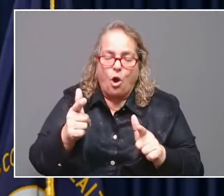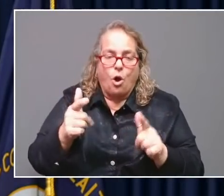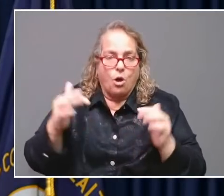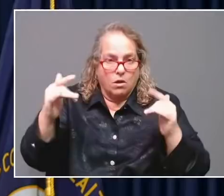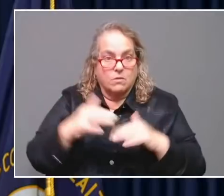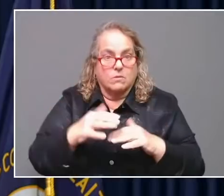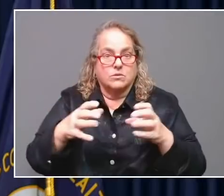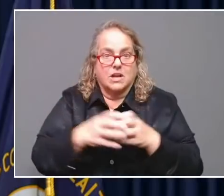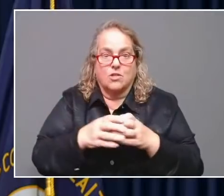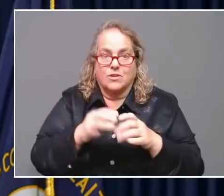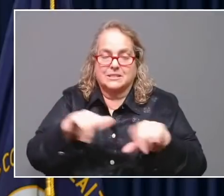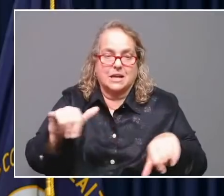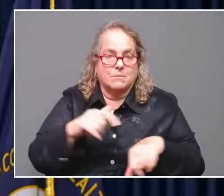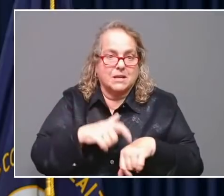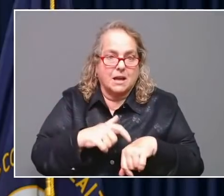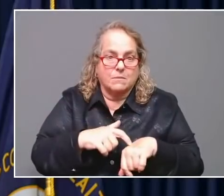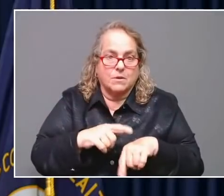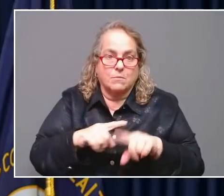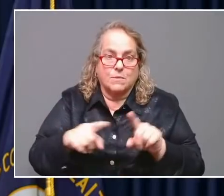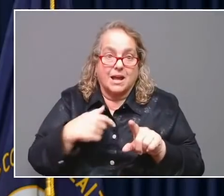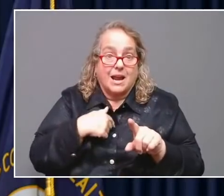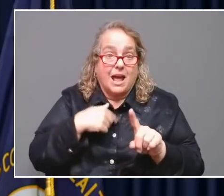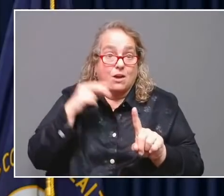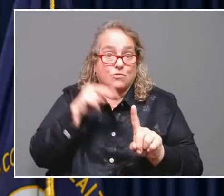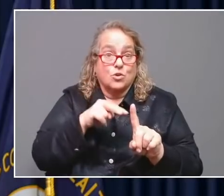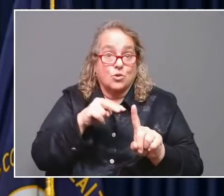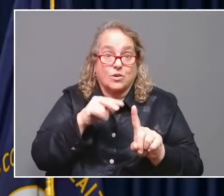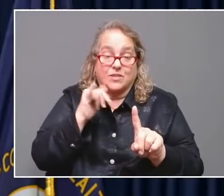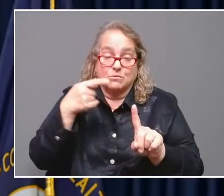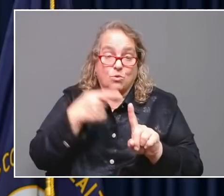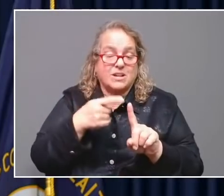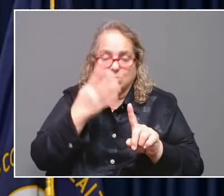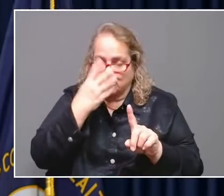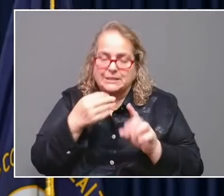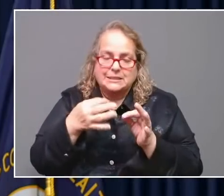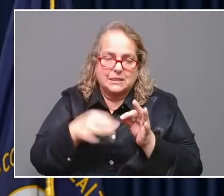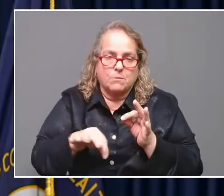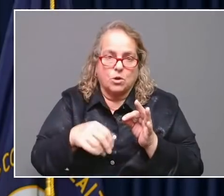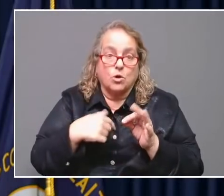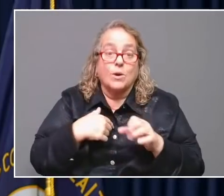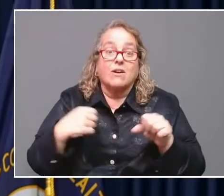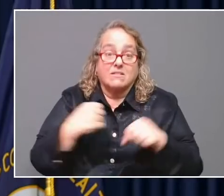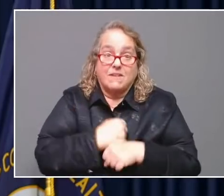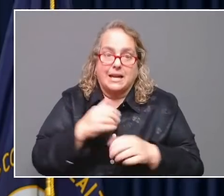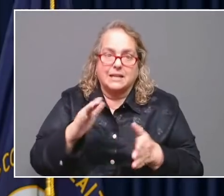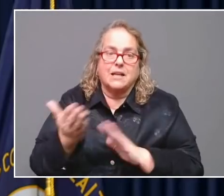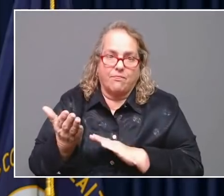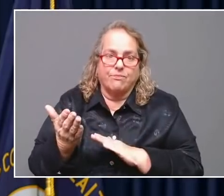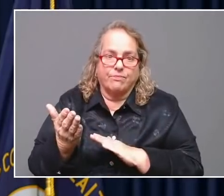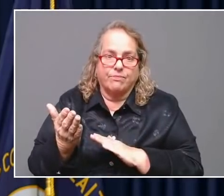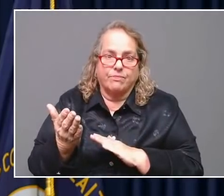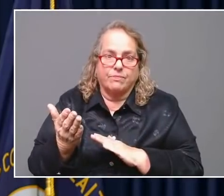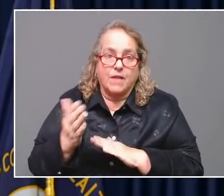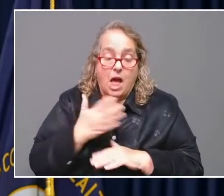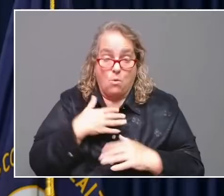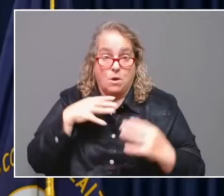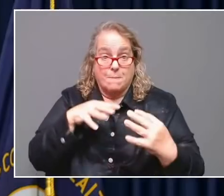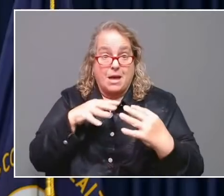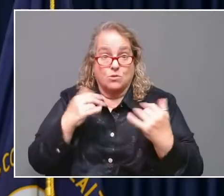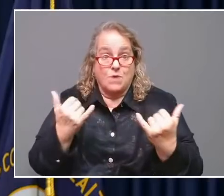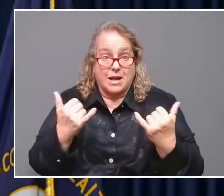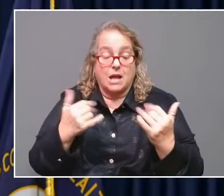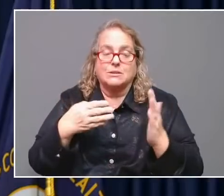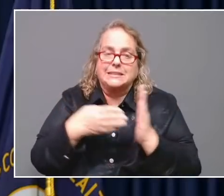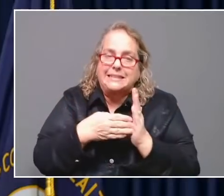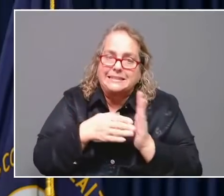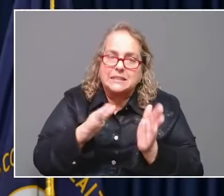time. But I view it at this point as pretty simple. We're fighting death. Our battle right now is against death. This